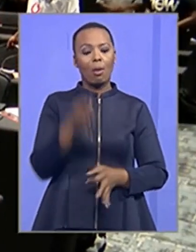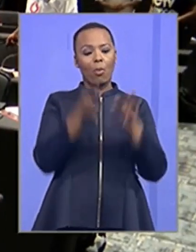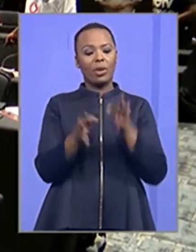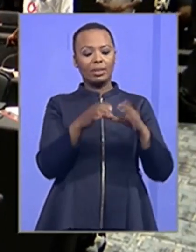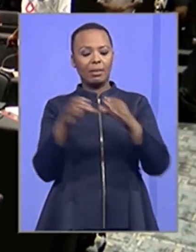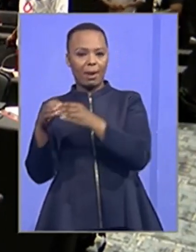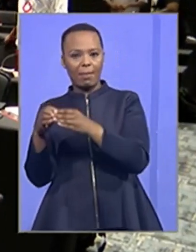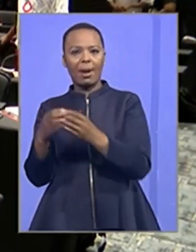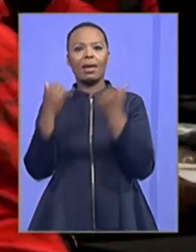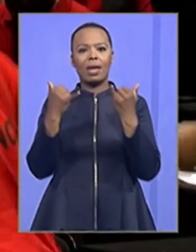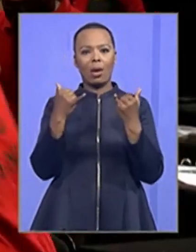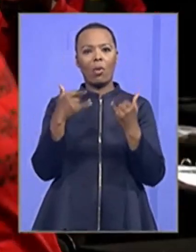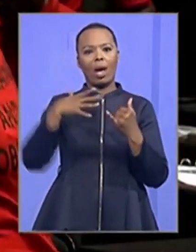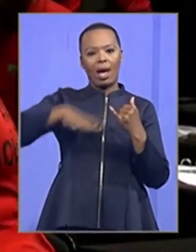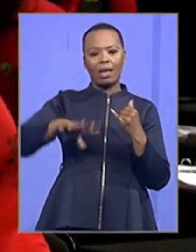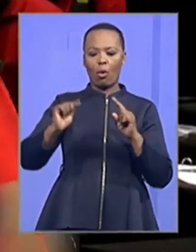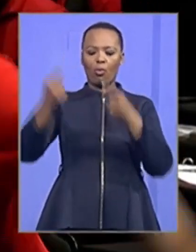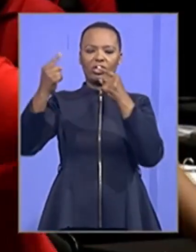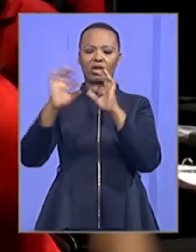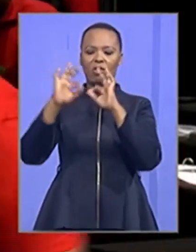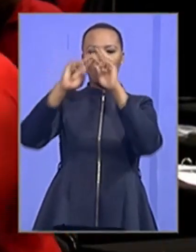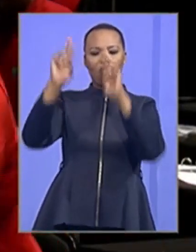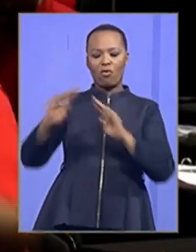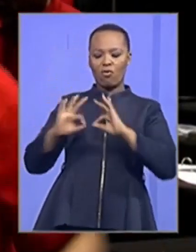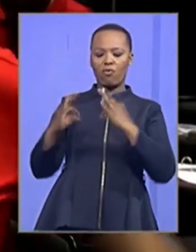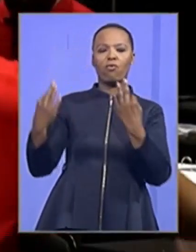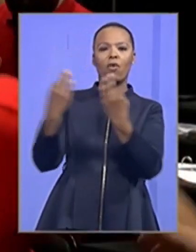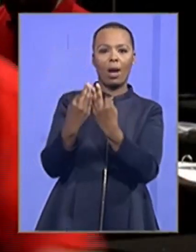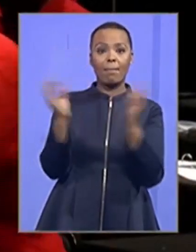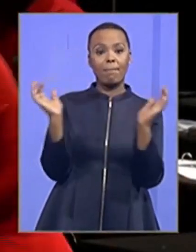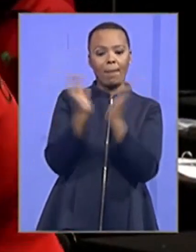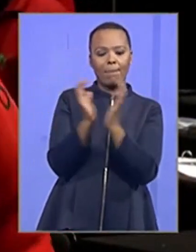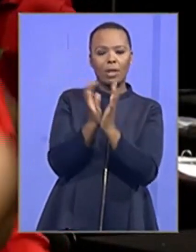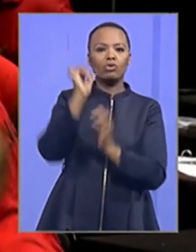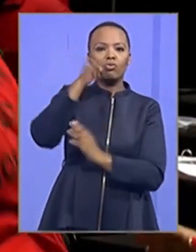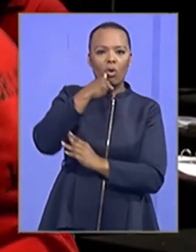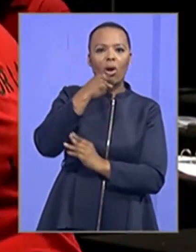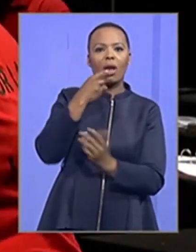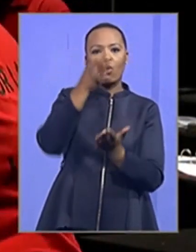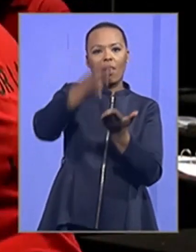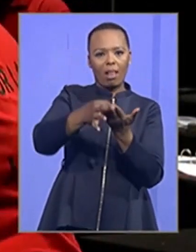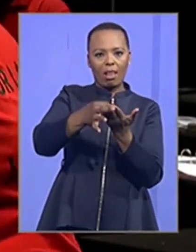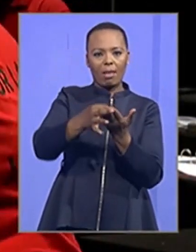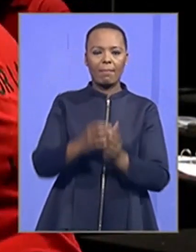ganetšo seo se bitšwago Opposition Forum se ya go kopana go sasa go fana ka leano la bona.